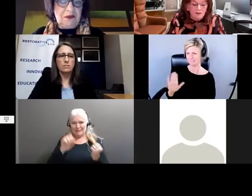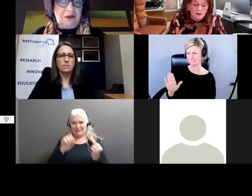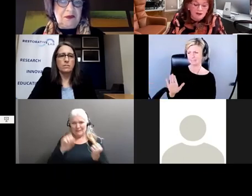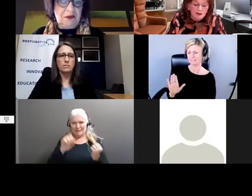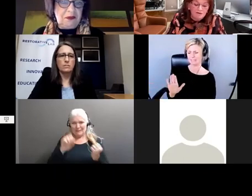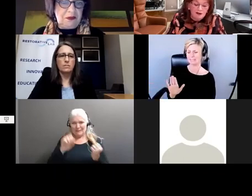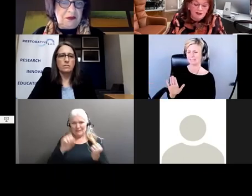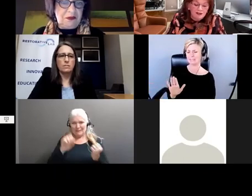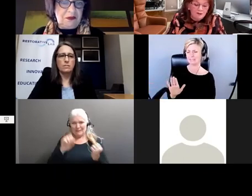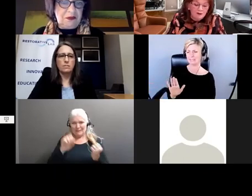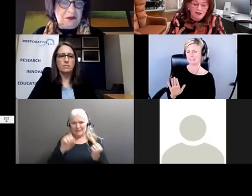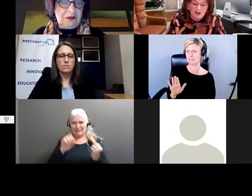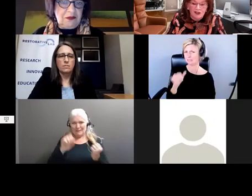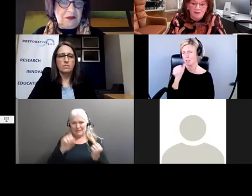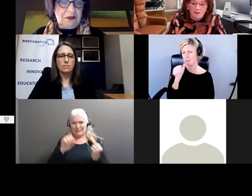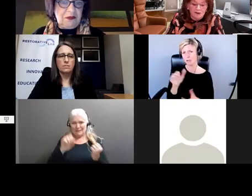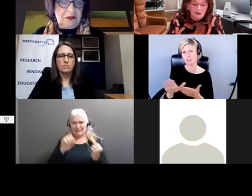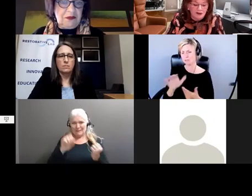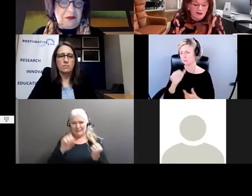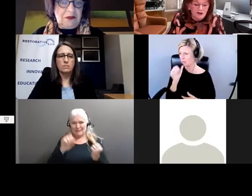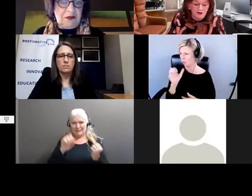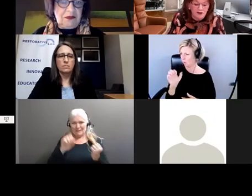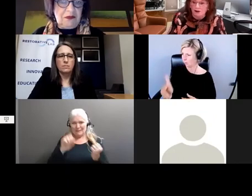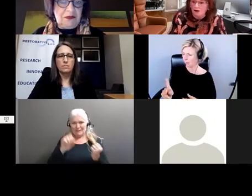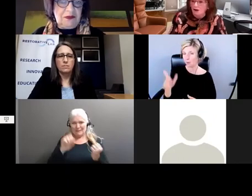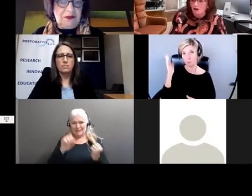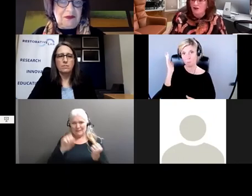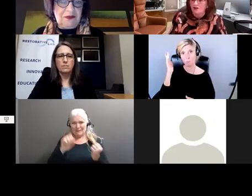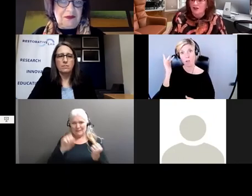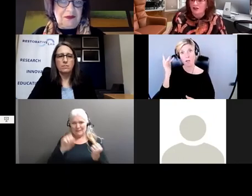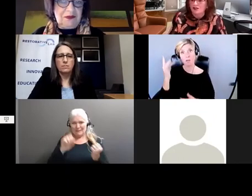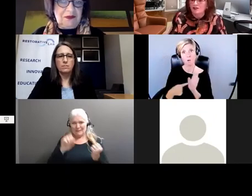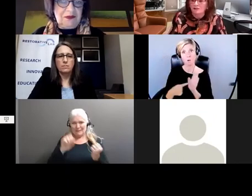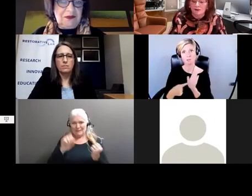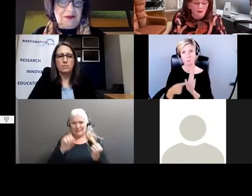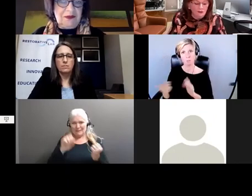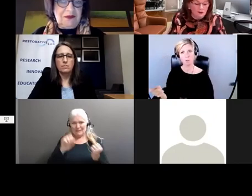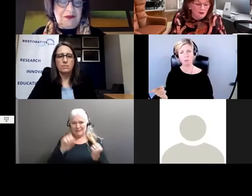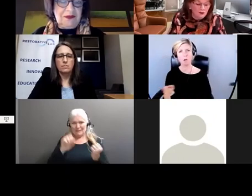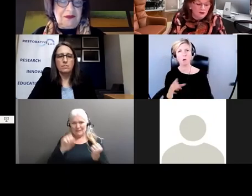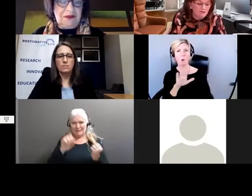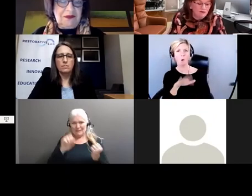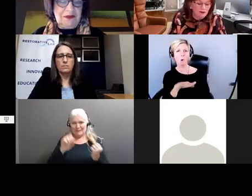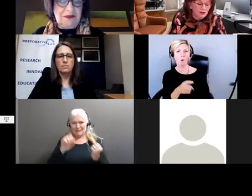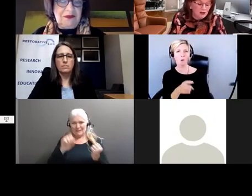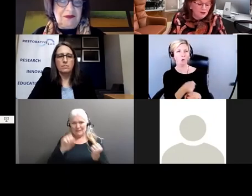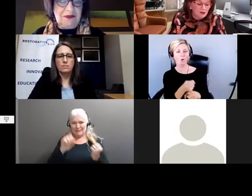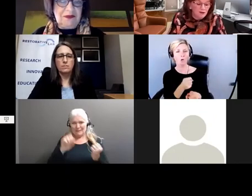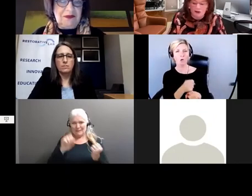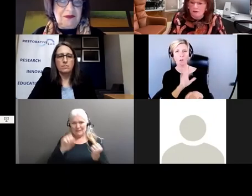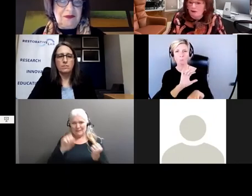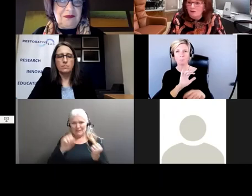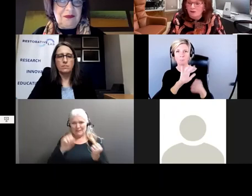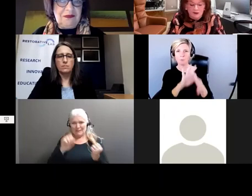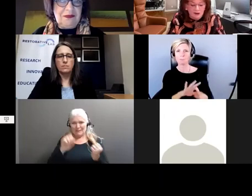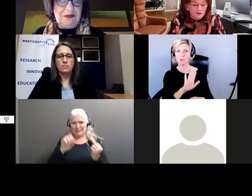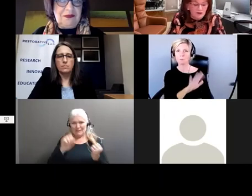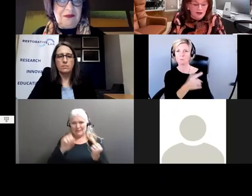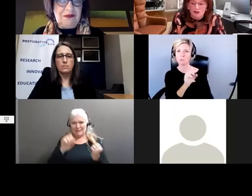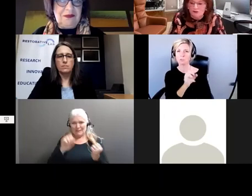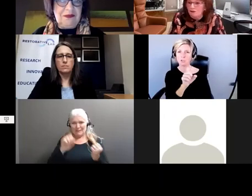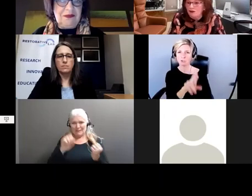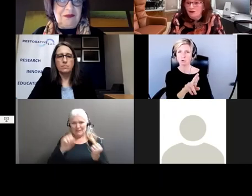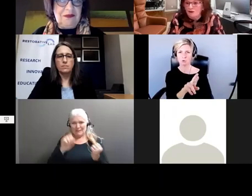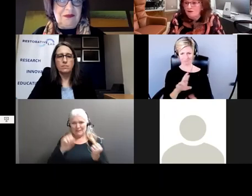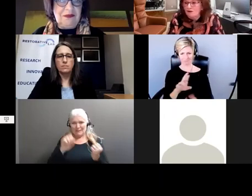so poking fun at someone based on a person's gender, that's sexism, you know, and poking fun jokes about a person's